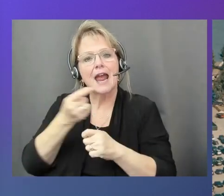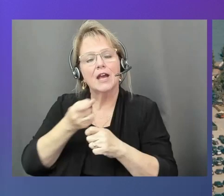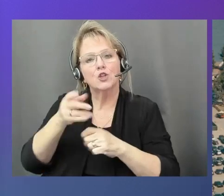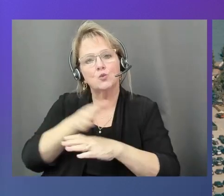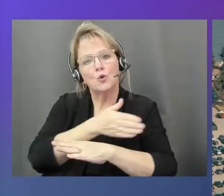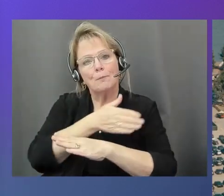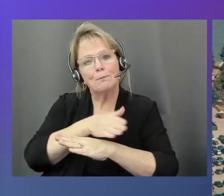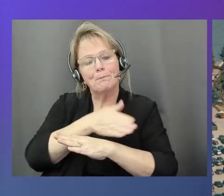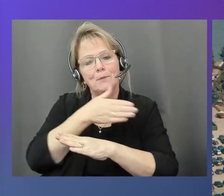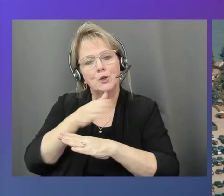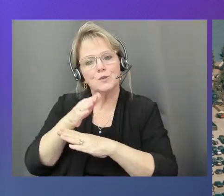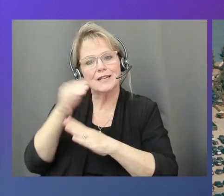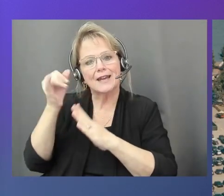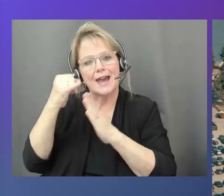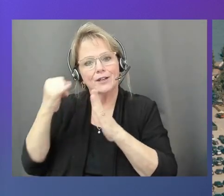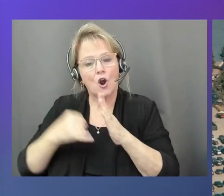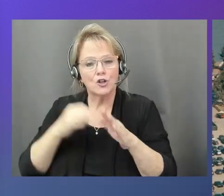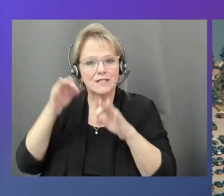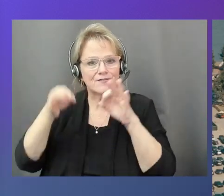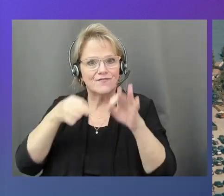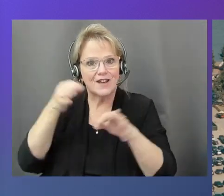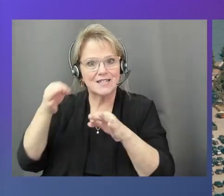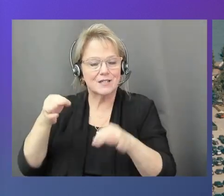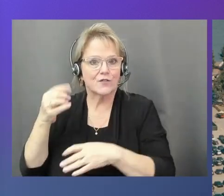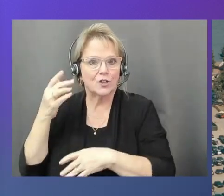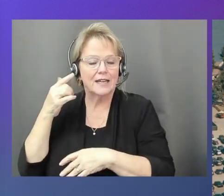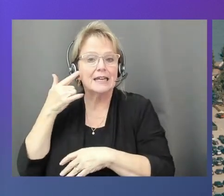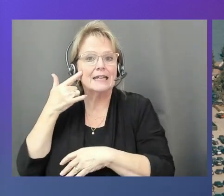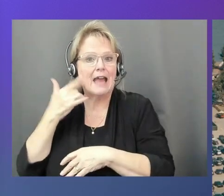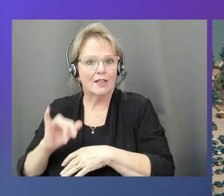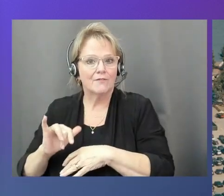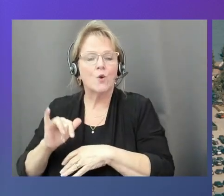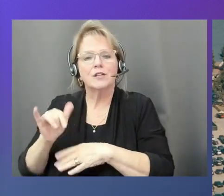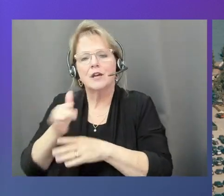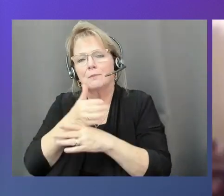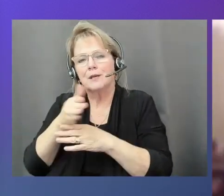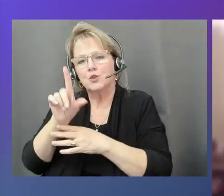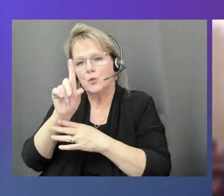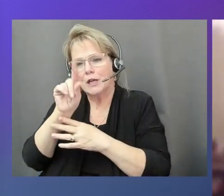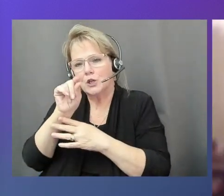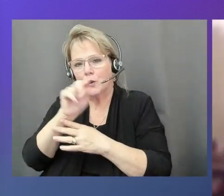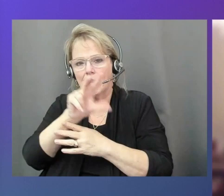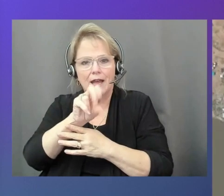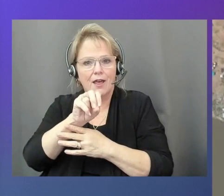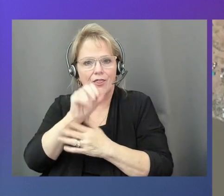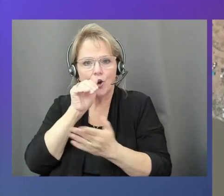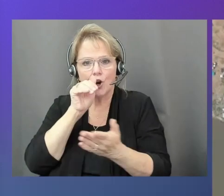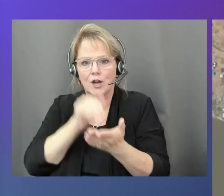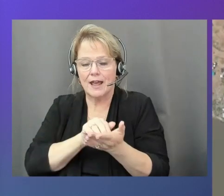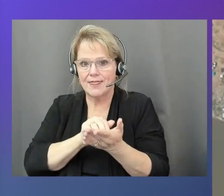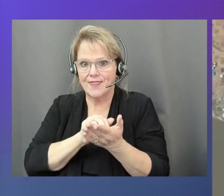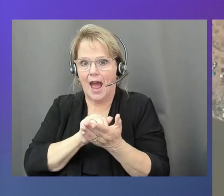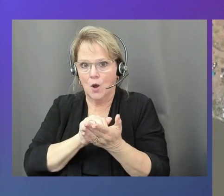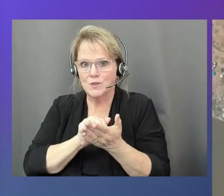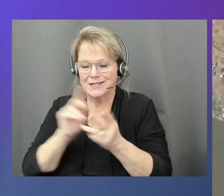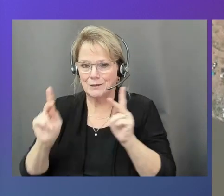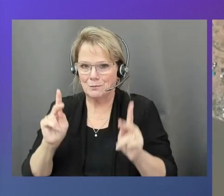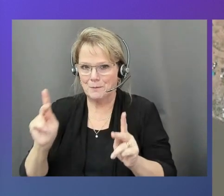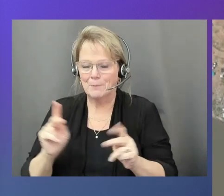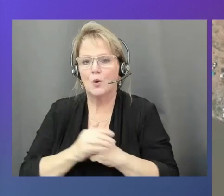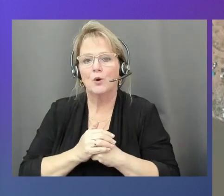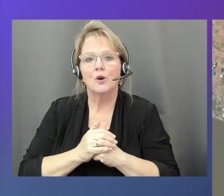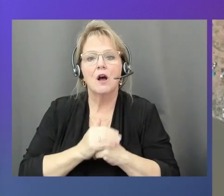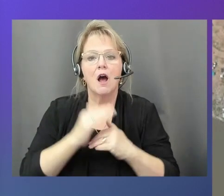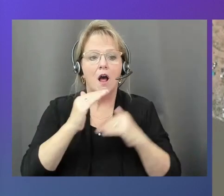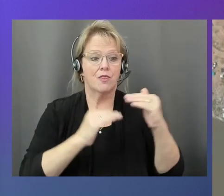outside of Bakersfield, California, with between 20 and 30,000 guests. The build crew arrives on site at